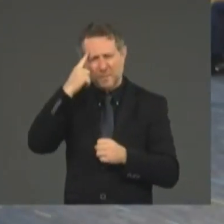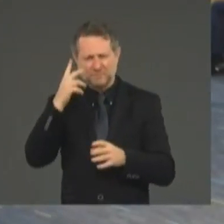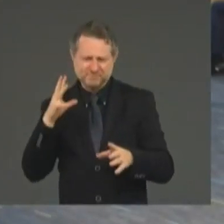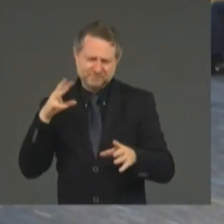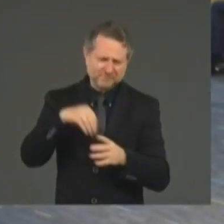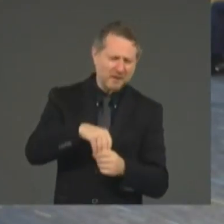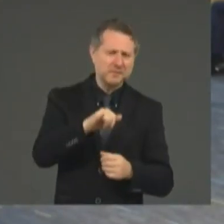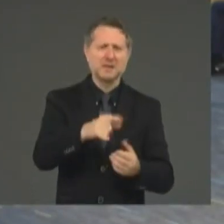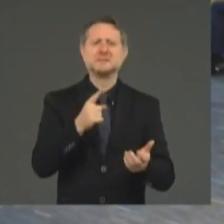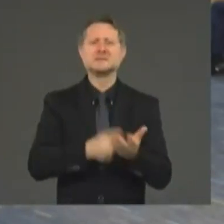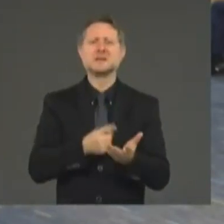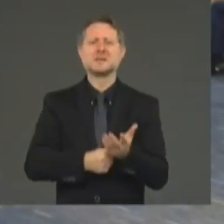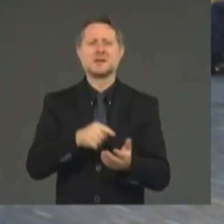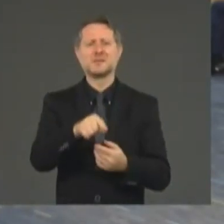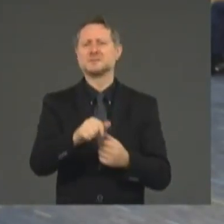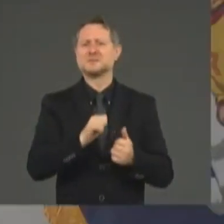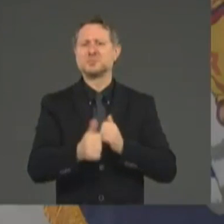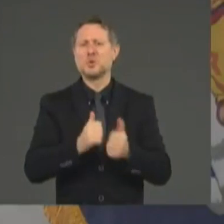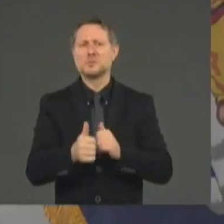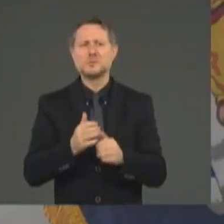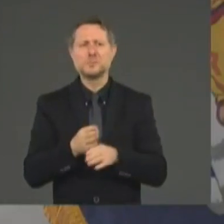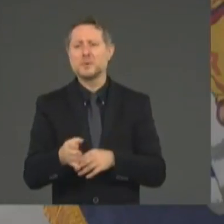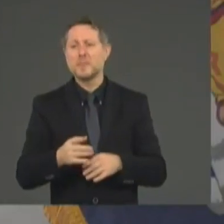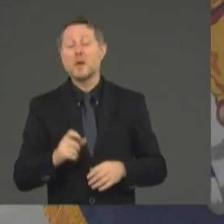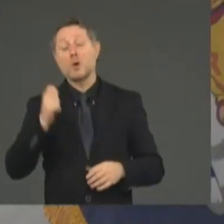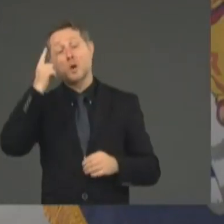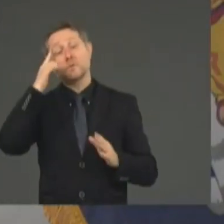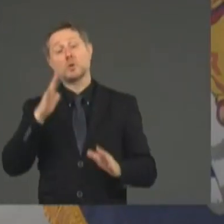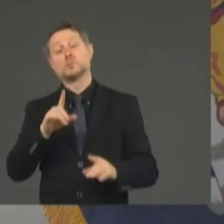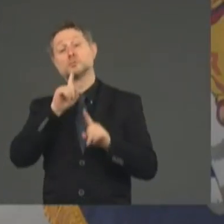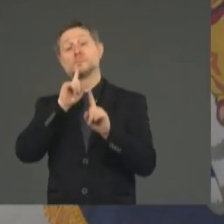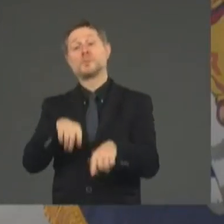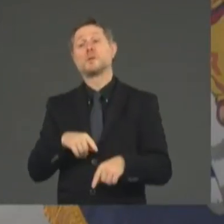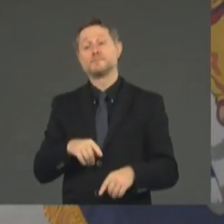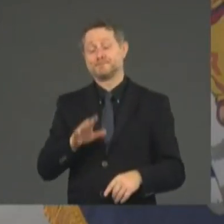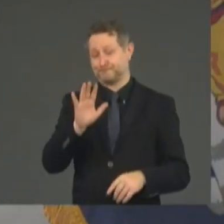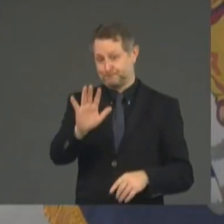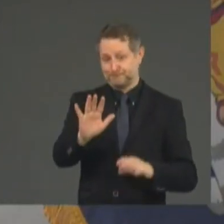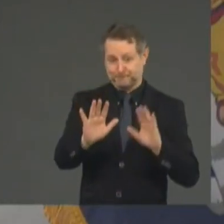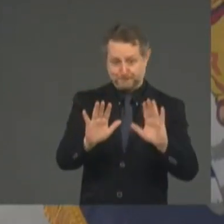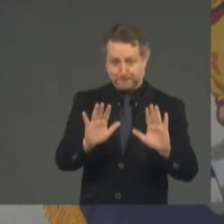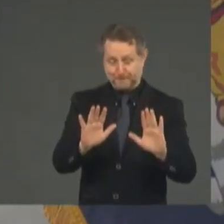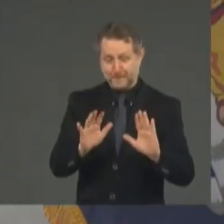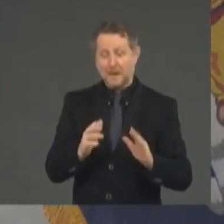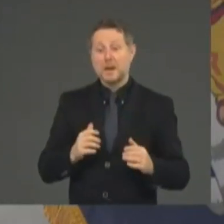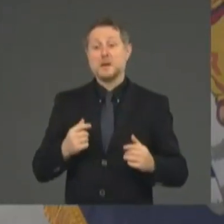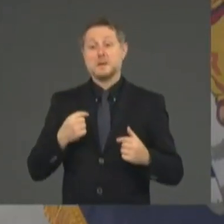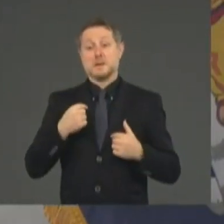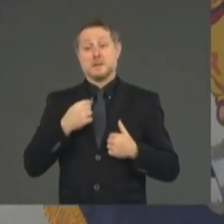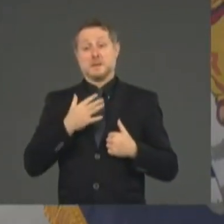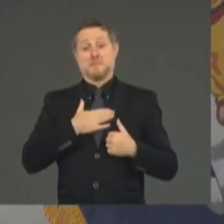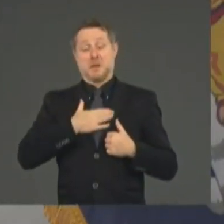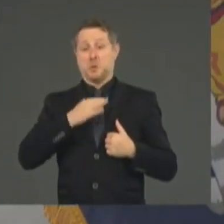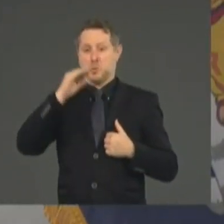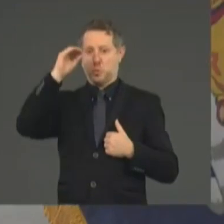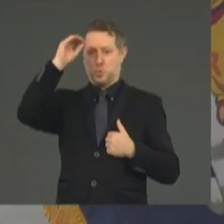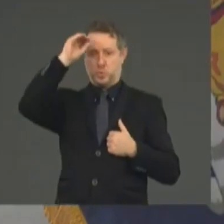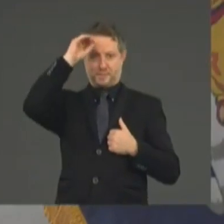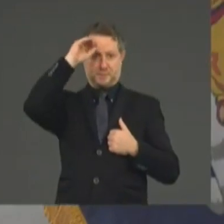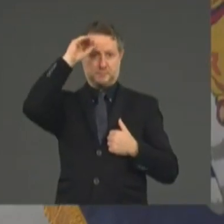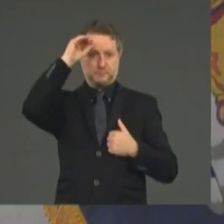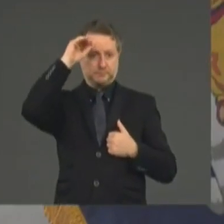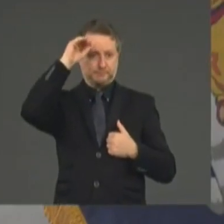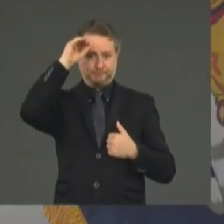these professional sports teams should do? Well, first, my opinion